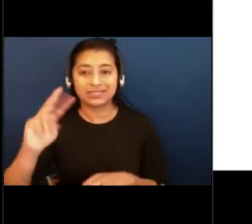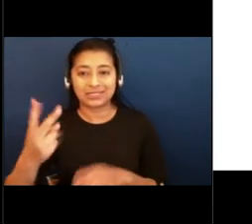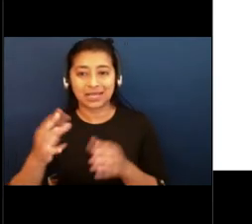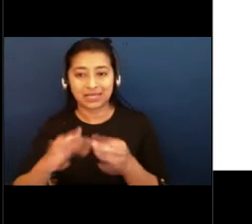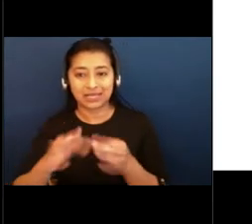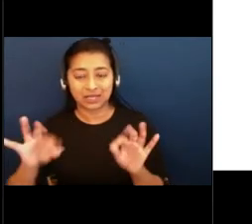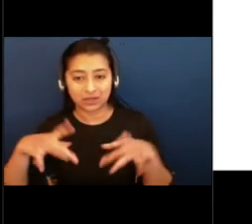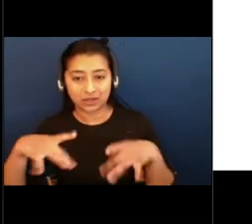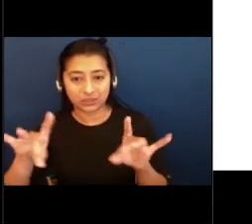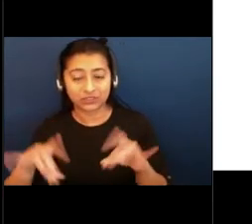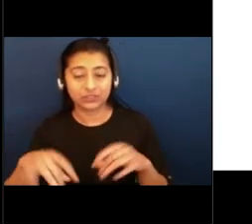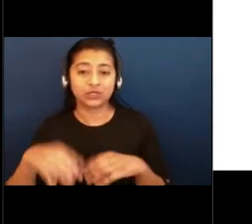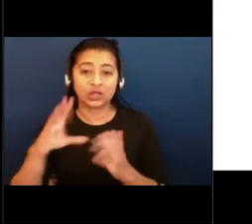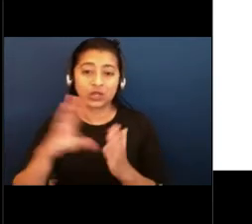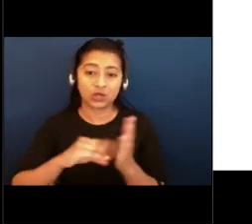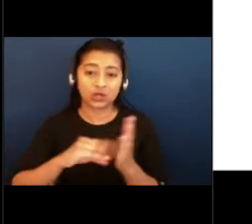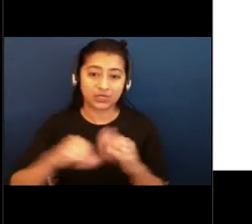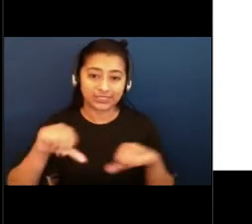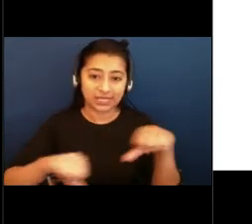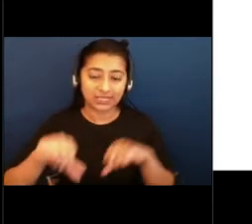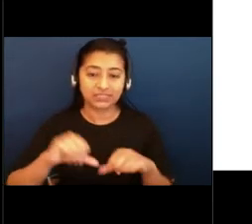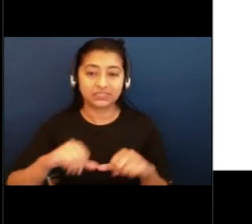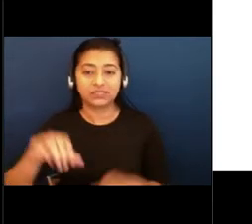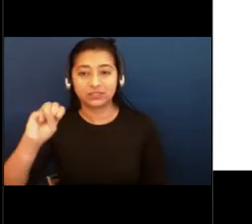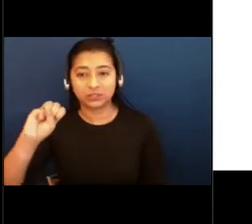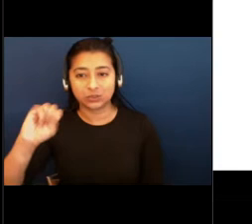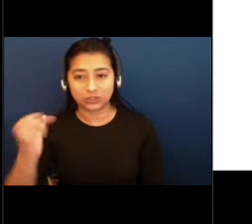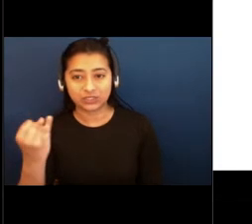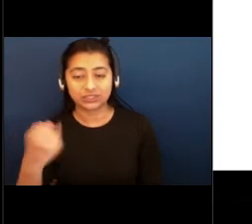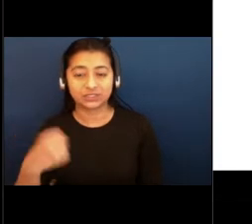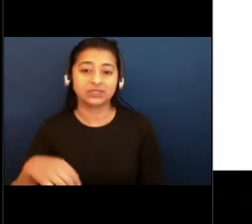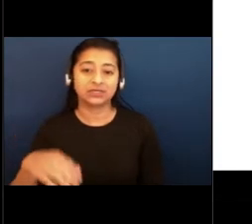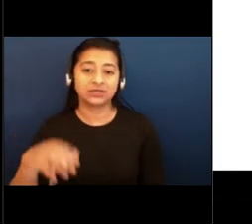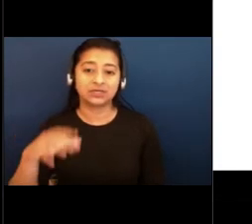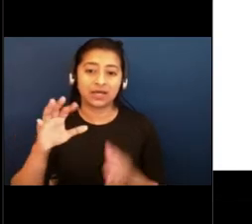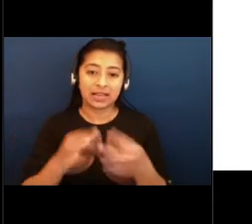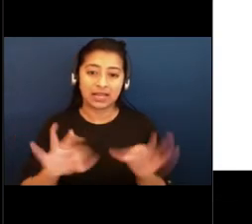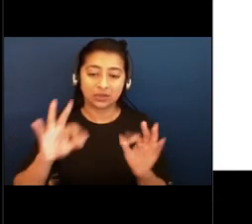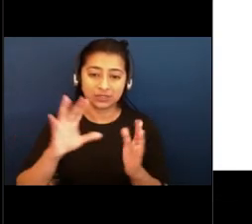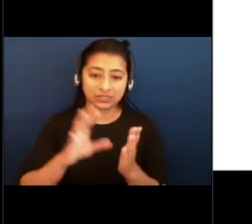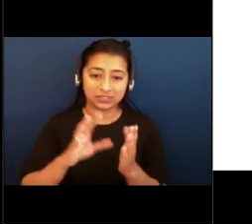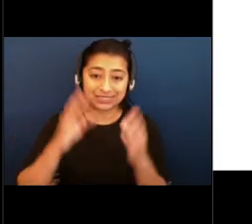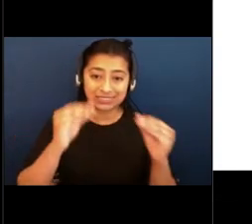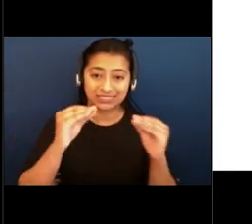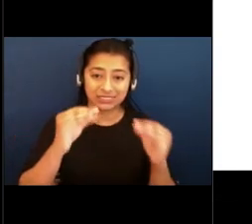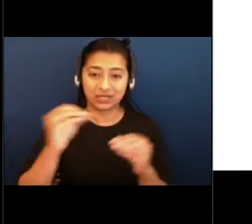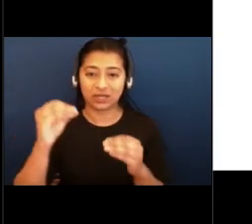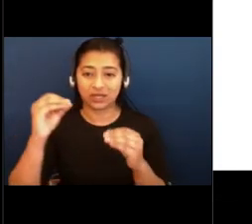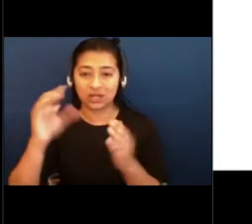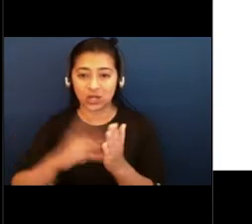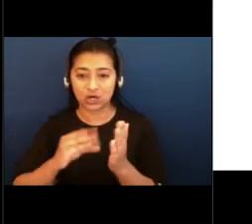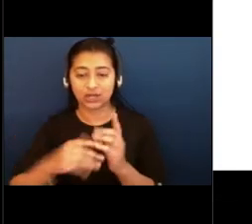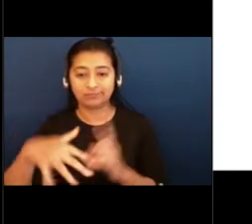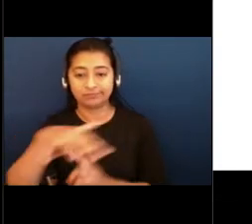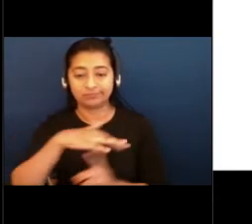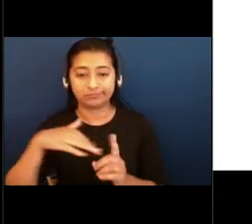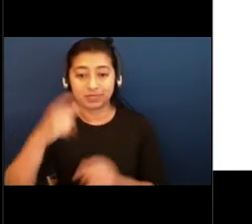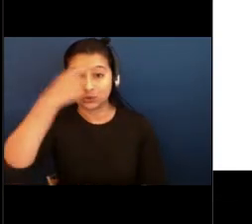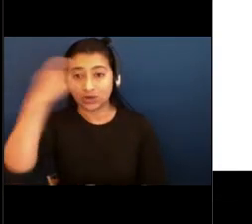acquisition, the learning sciences, social justice, language teaching and learning context, trauma studies,